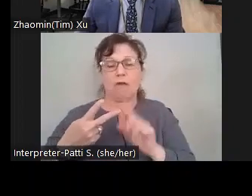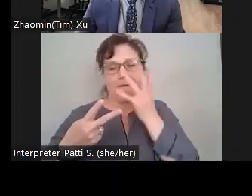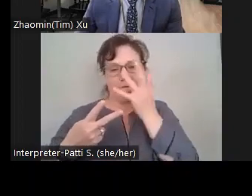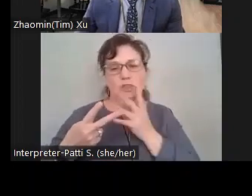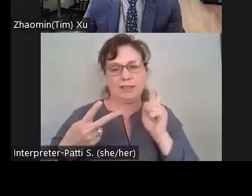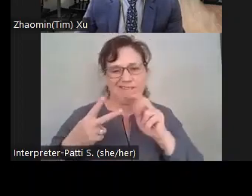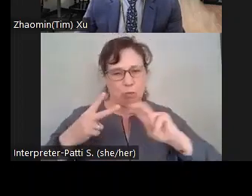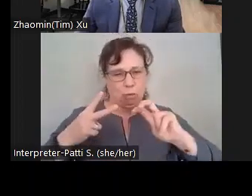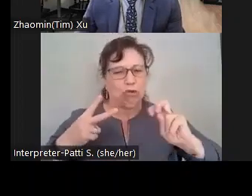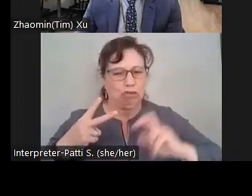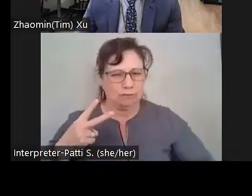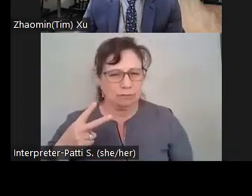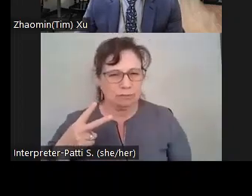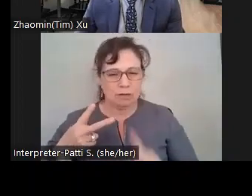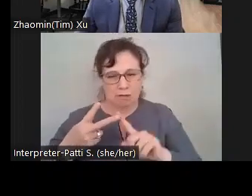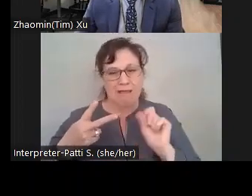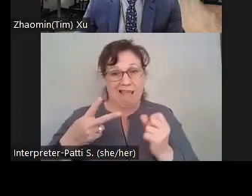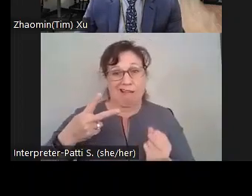look.